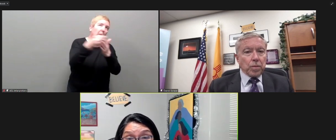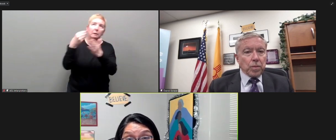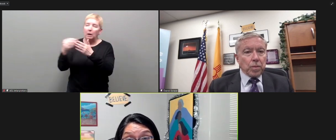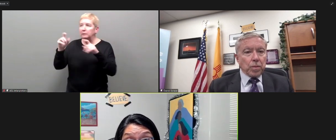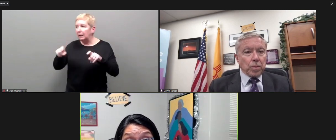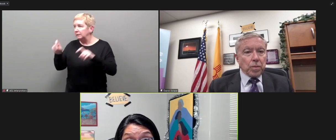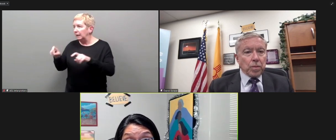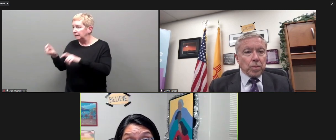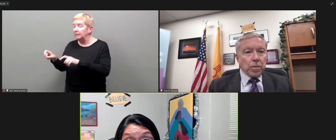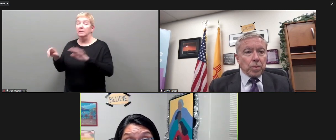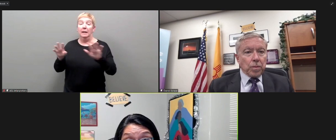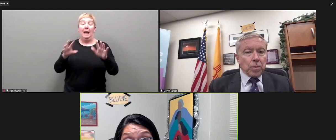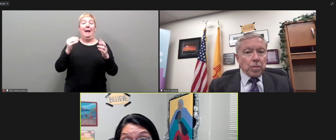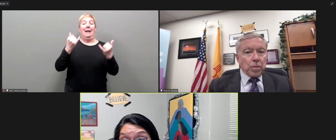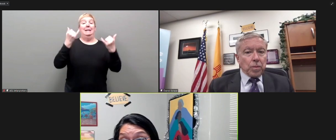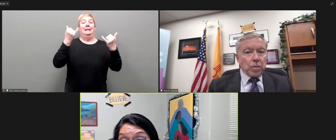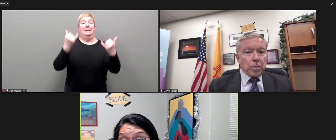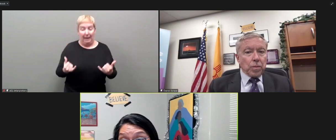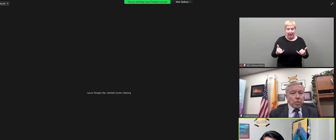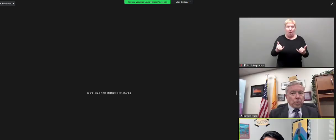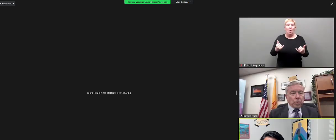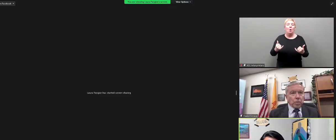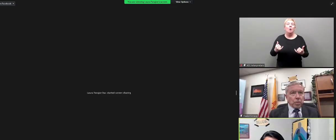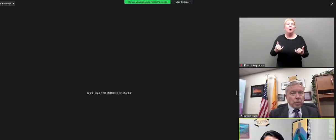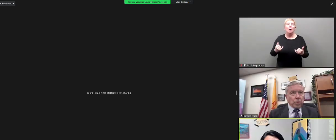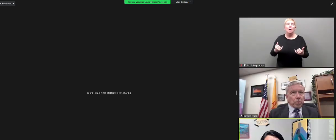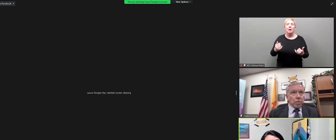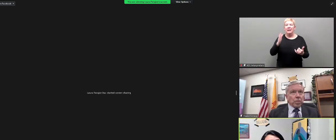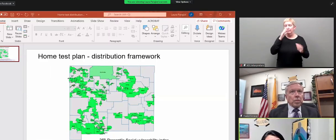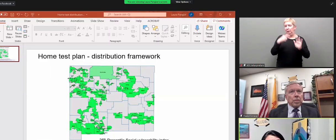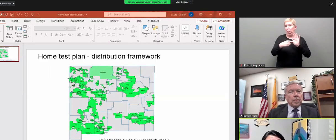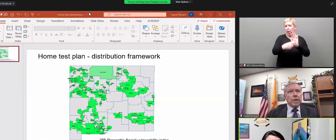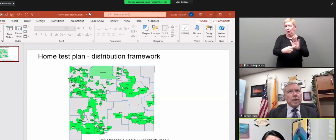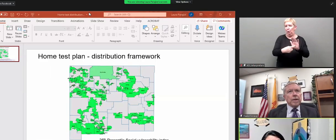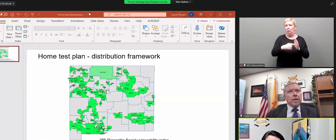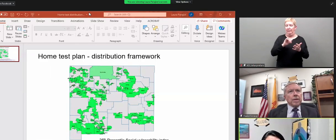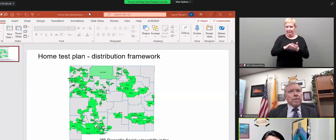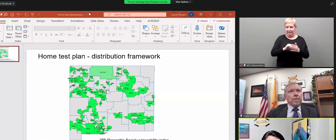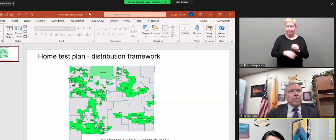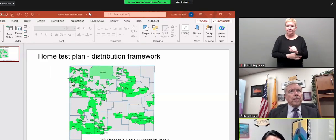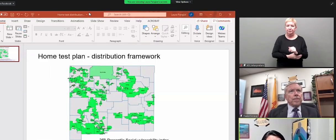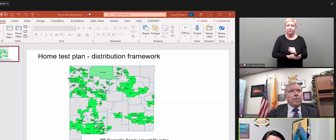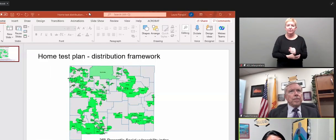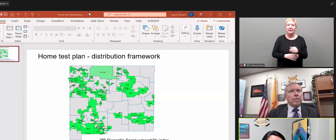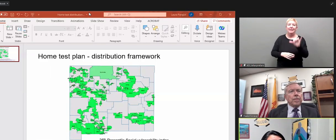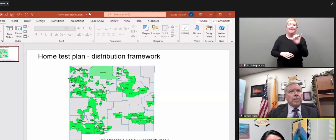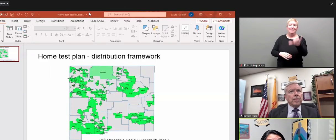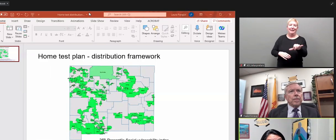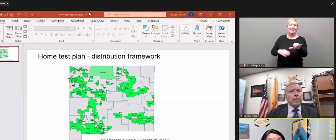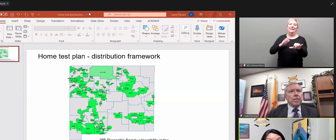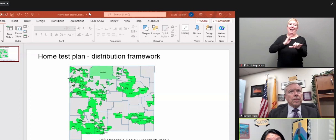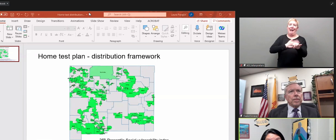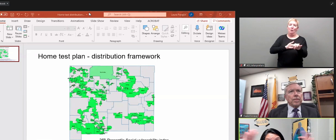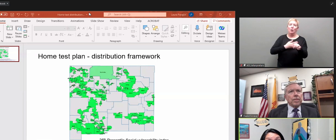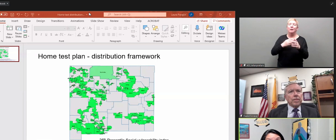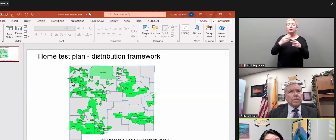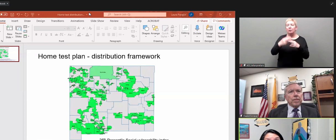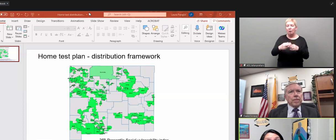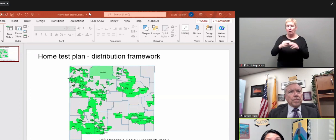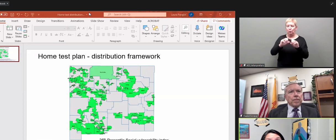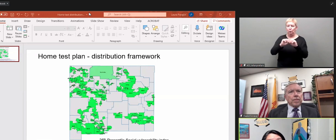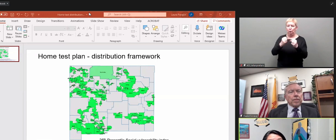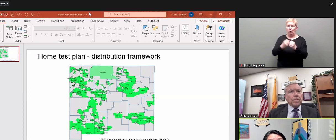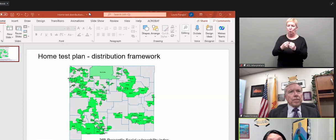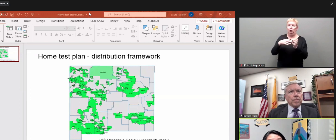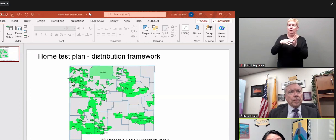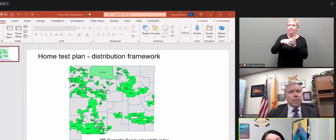And then currently, I can just show you this little quick picture here. This is our social vulnerability index map.